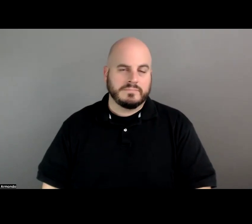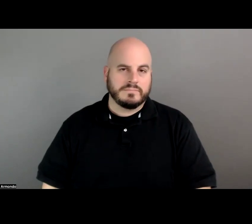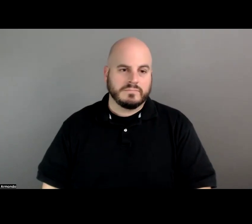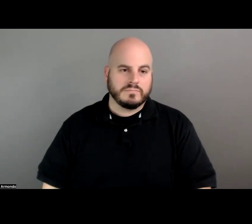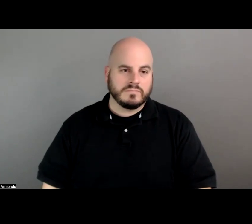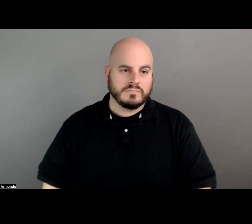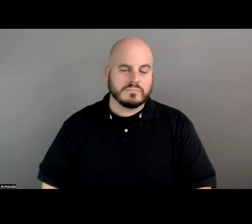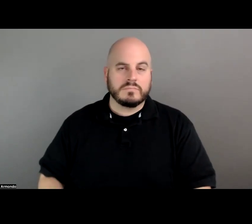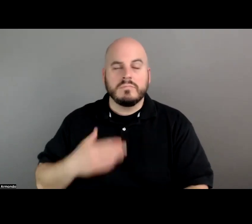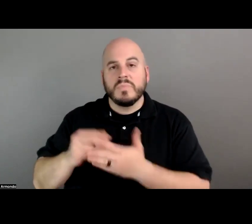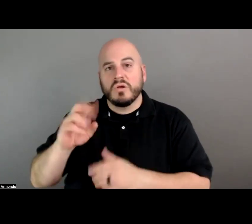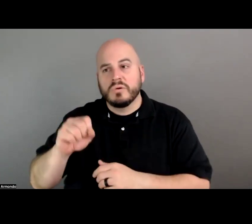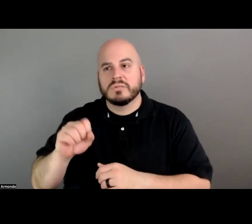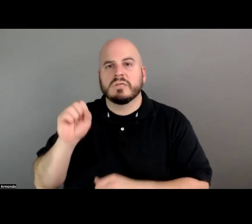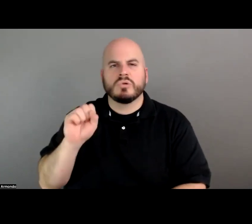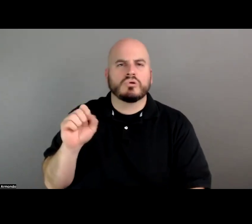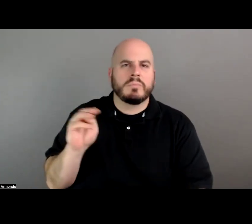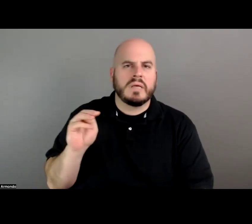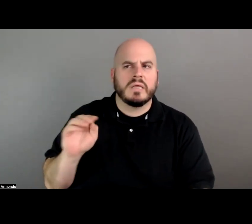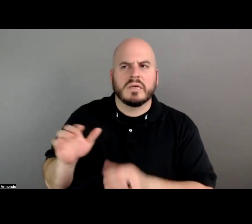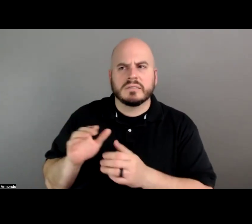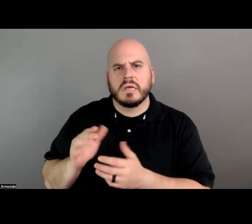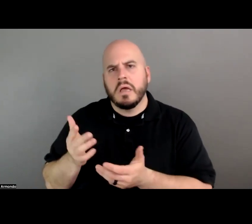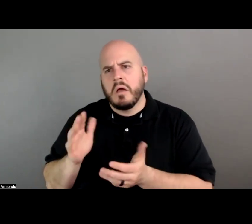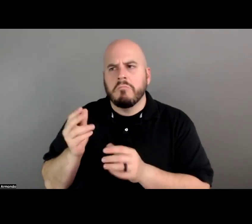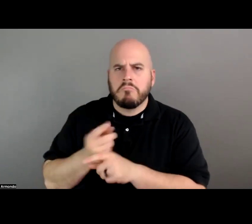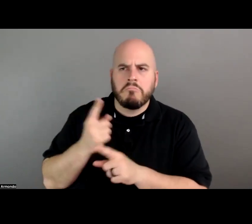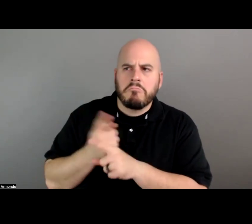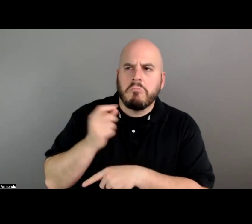the good news is the social media does a decent job, but we have